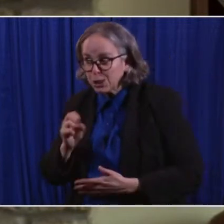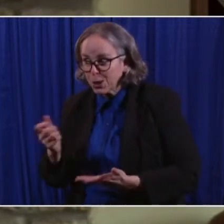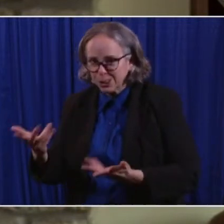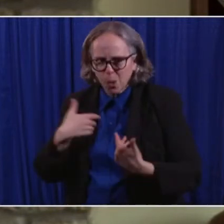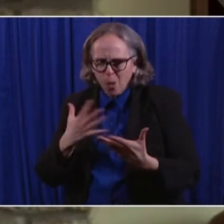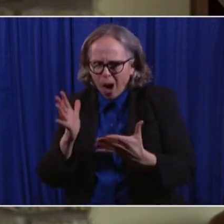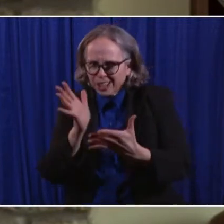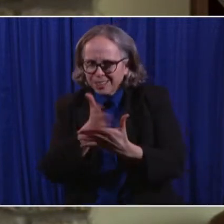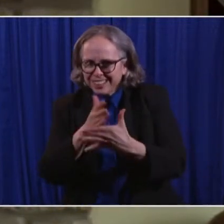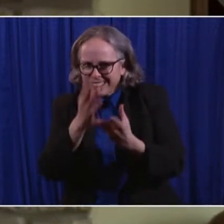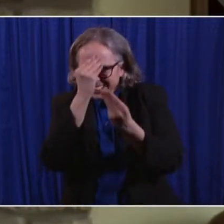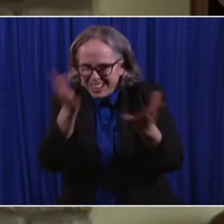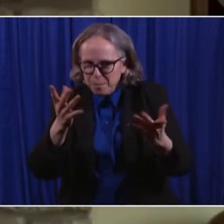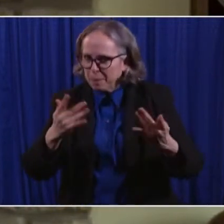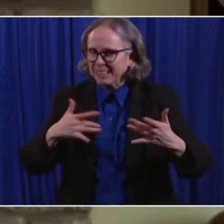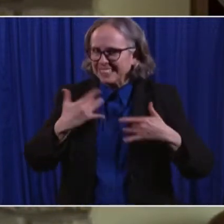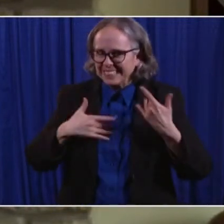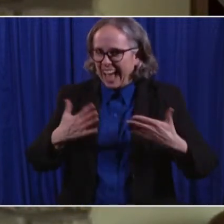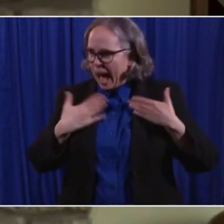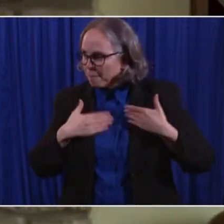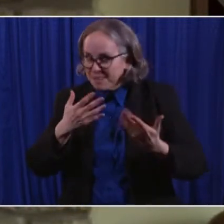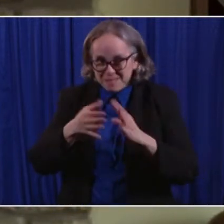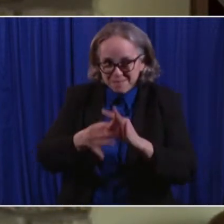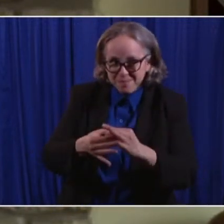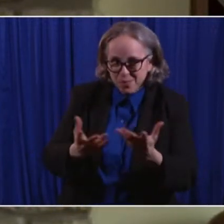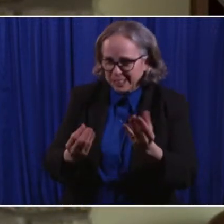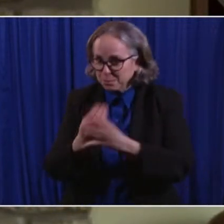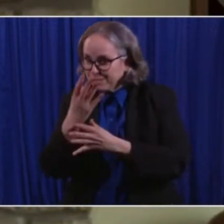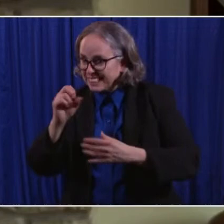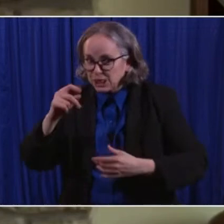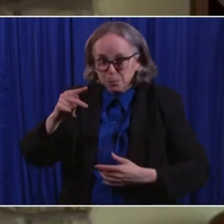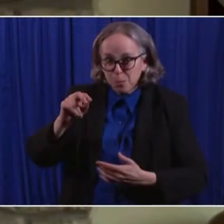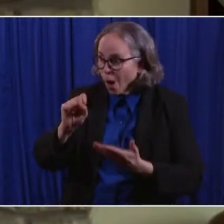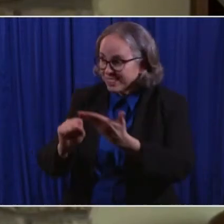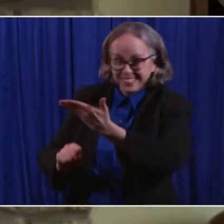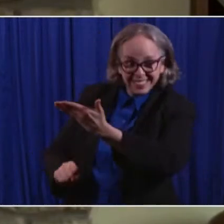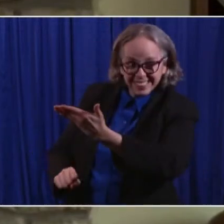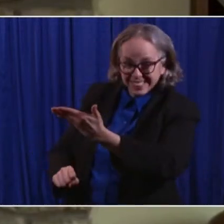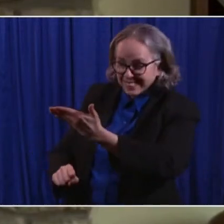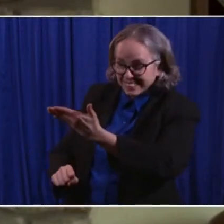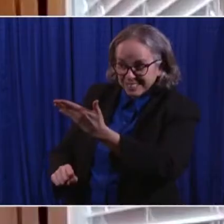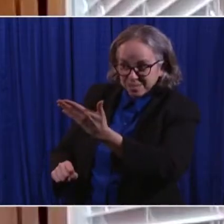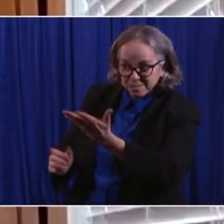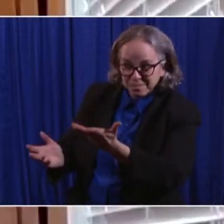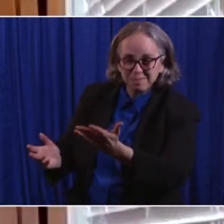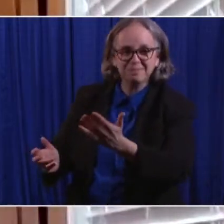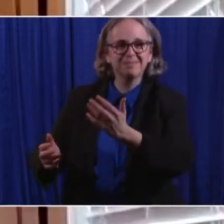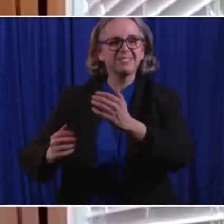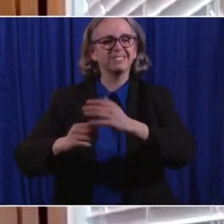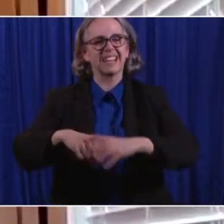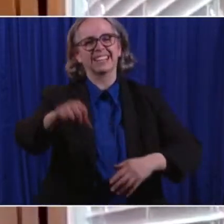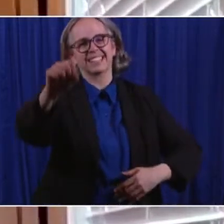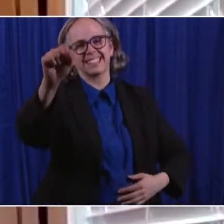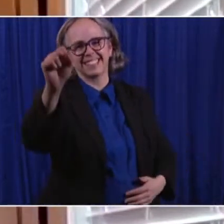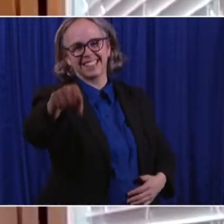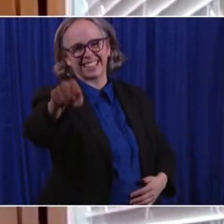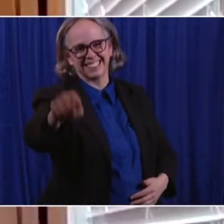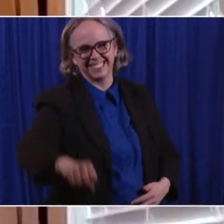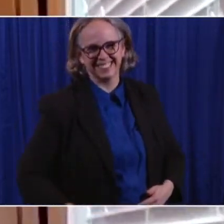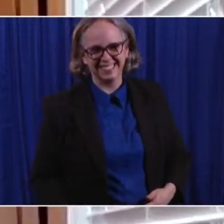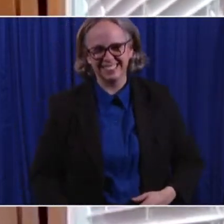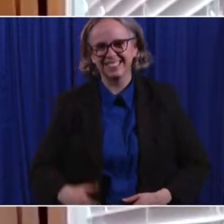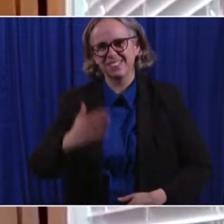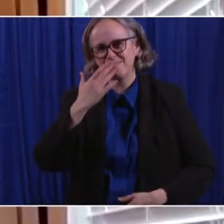got kids in sports, spring sports, and we're moving forward. Doctor. Yes, indeed. Thank you, Governor. As